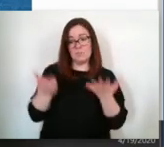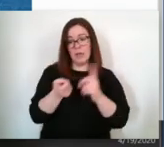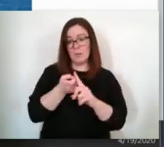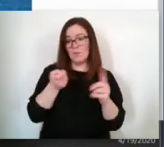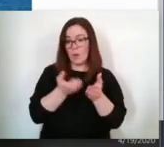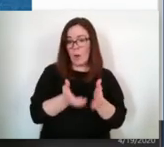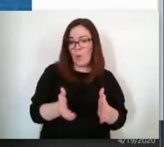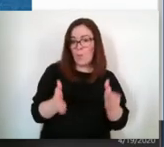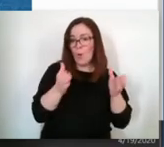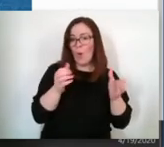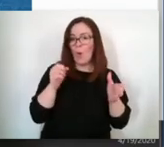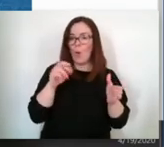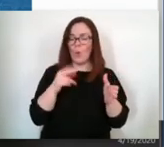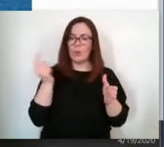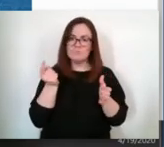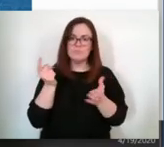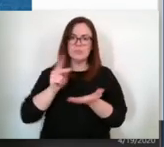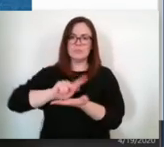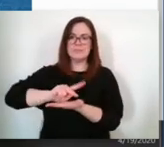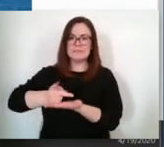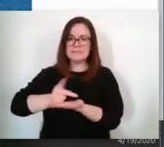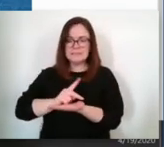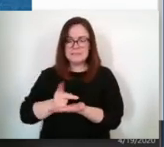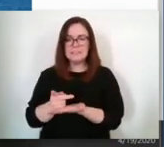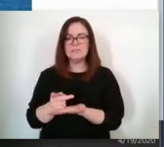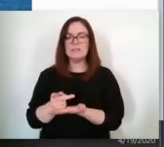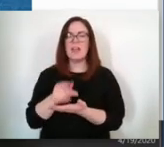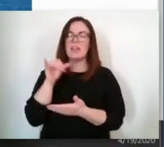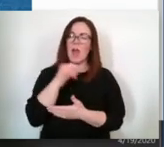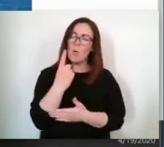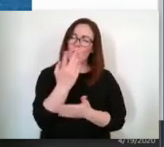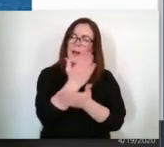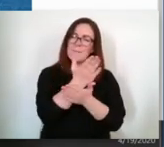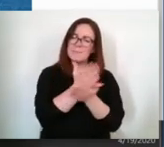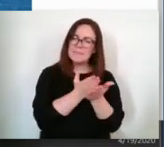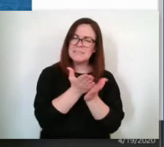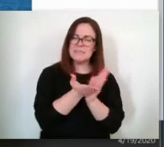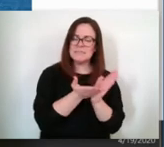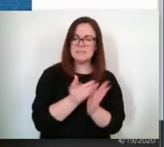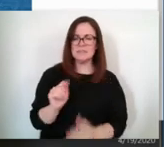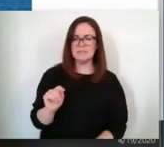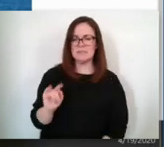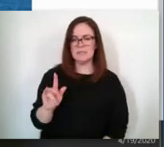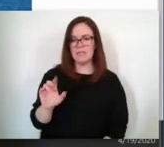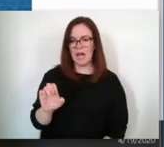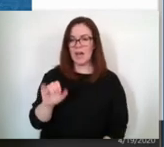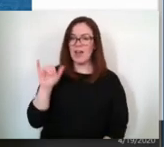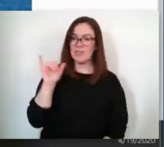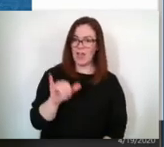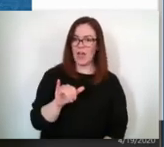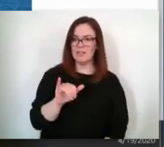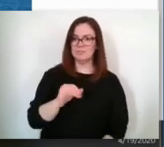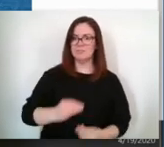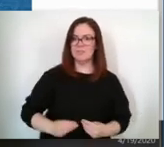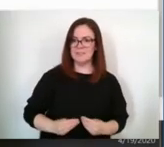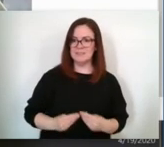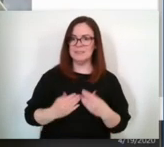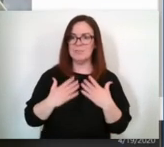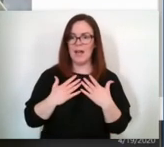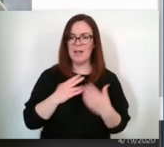from someone's kitchen. Either way, just that one chip of tile that was Uncle Sam's inspiration.